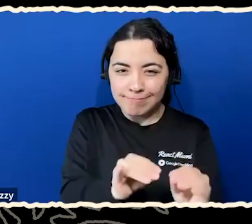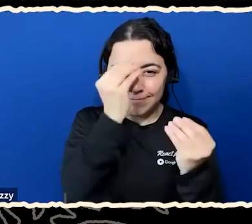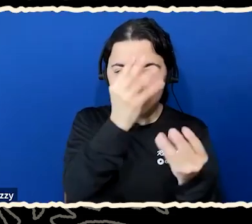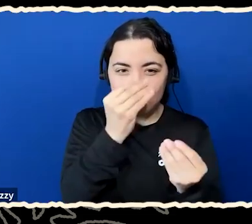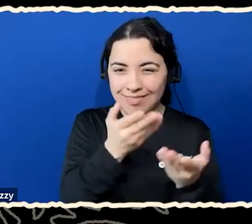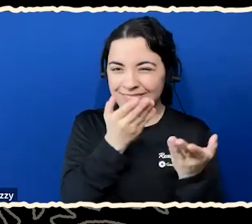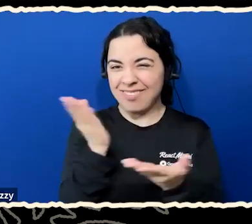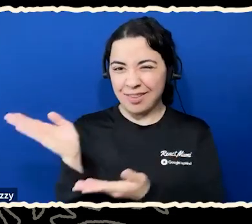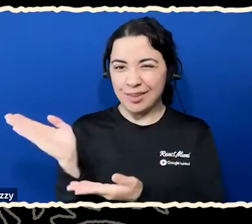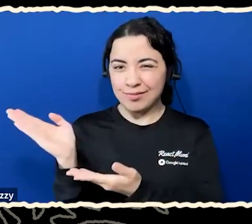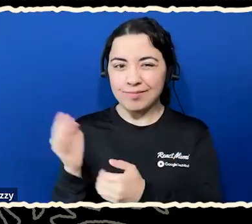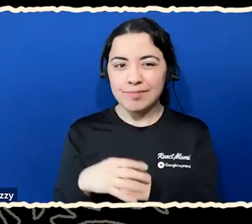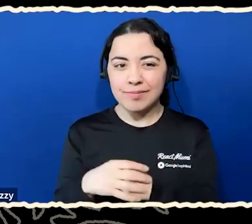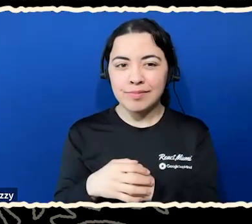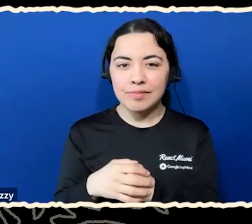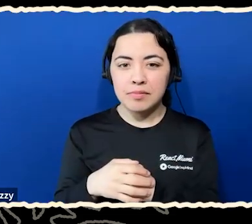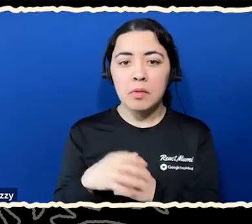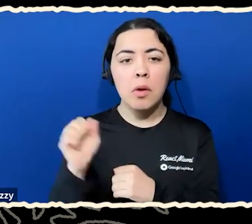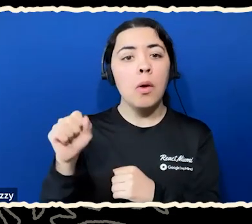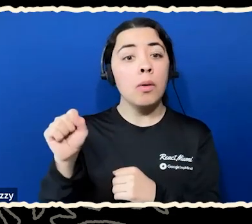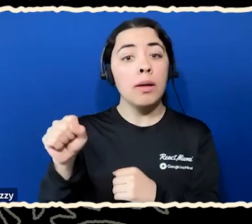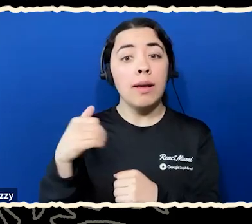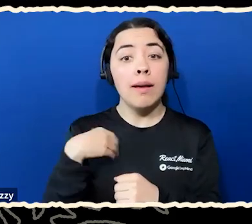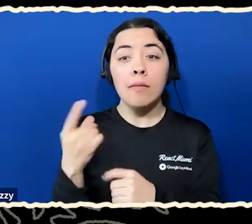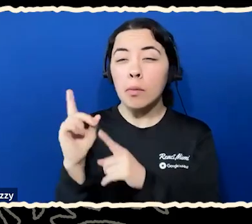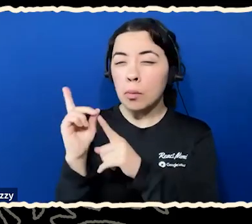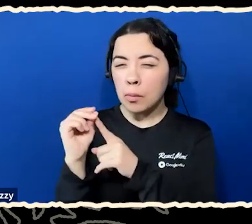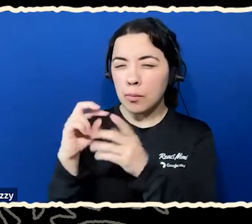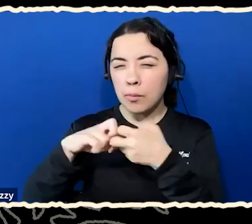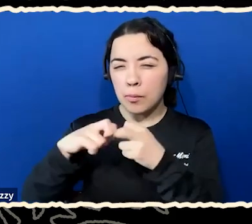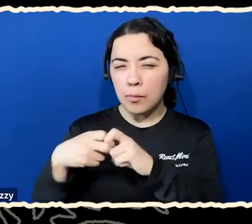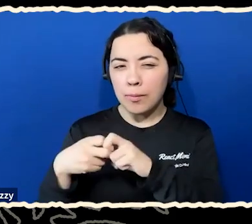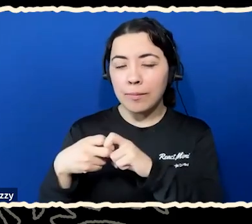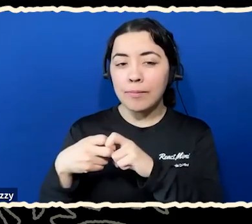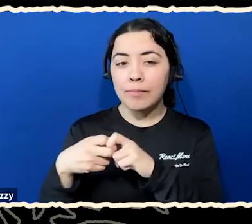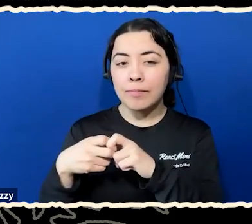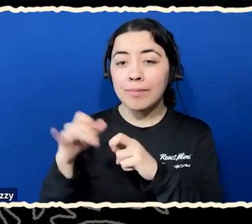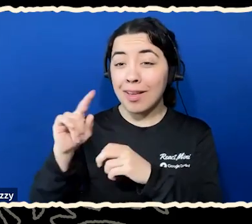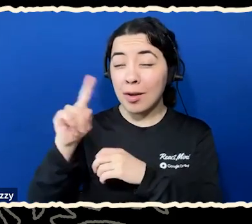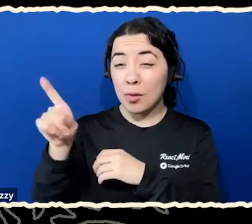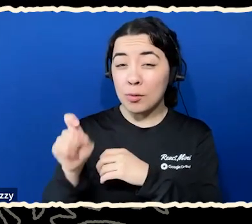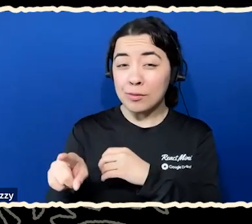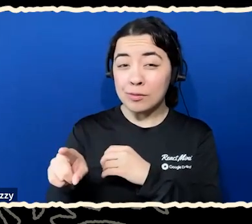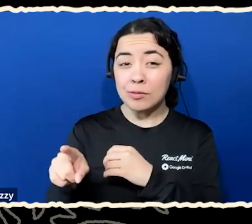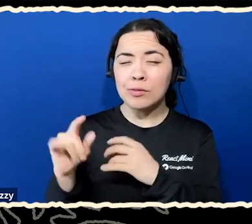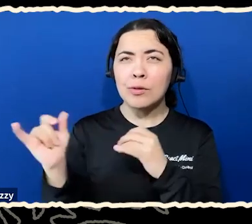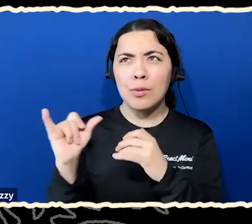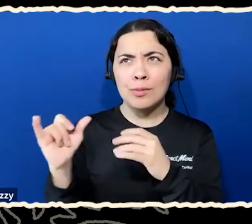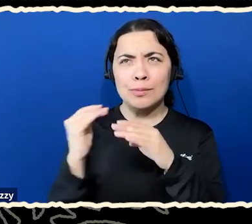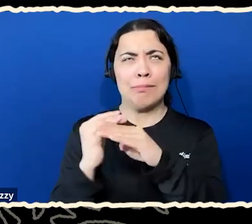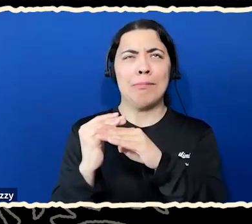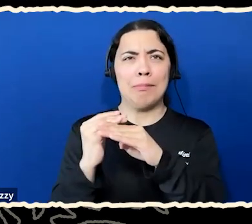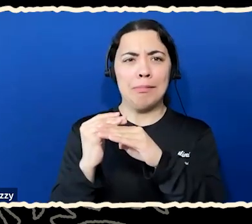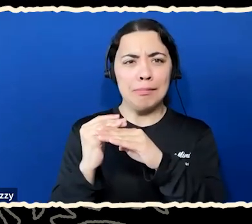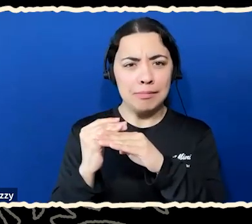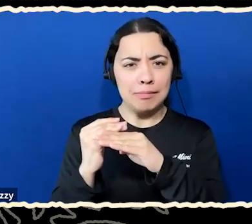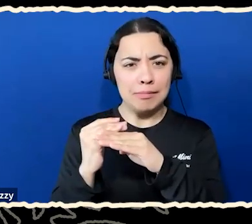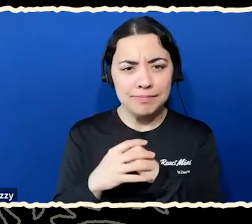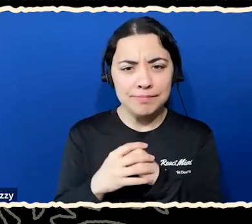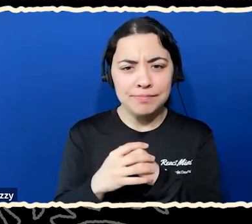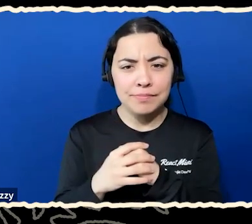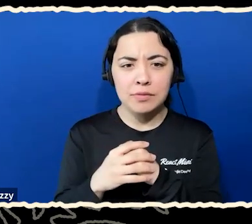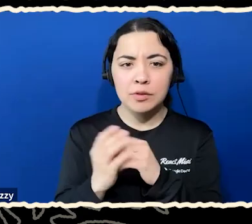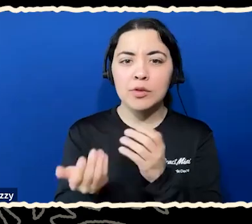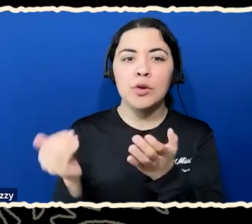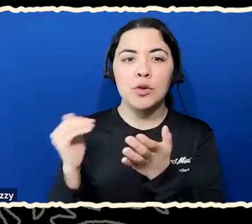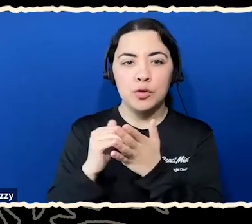so I think that's, oh yeah, we have one more problem here, which is this questions, which is also blocking. And reloading,